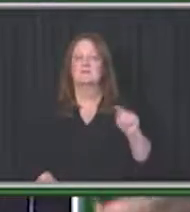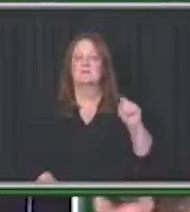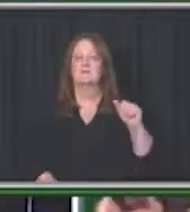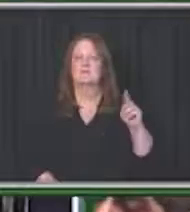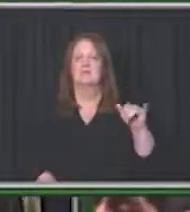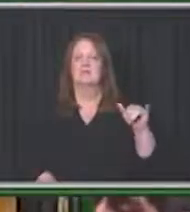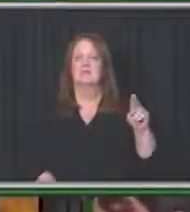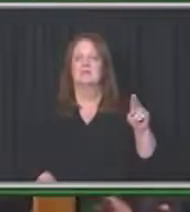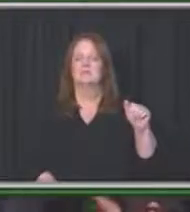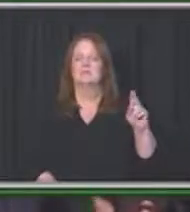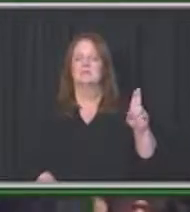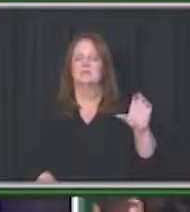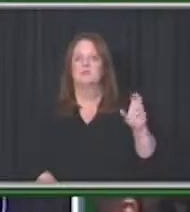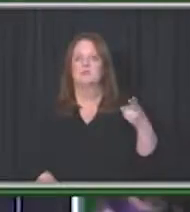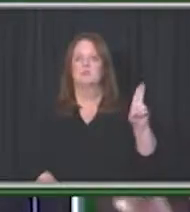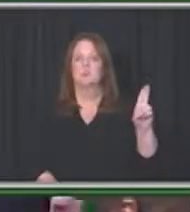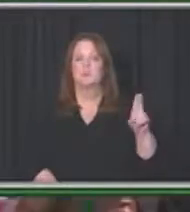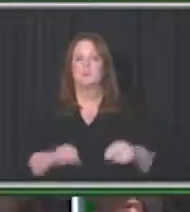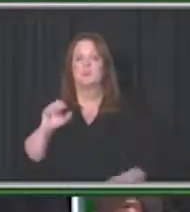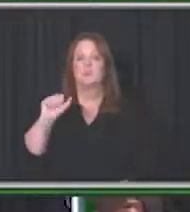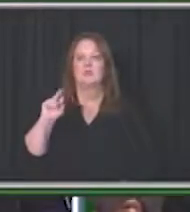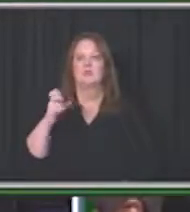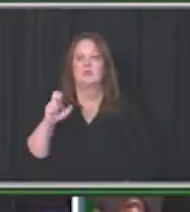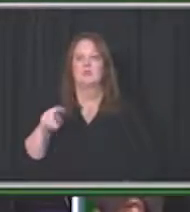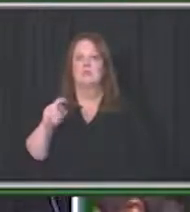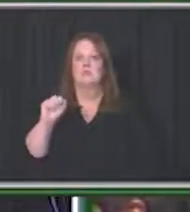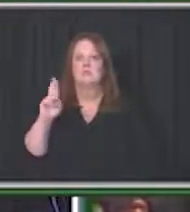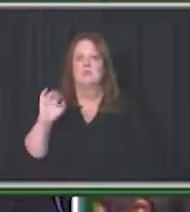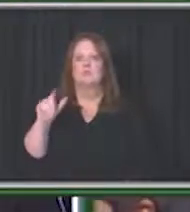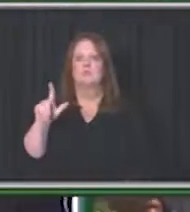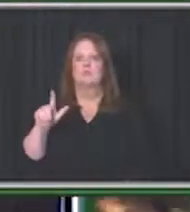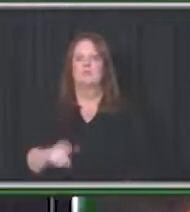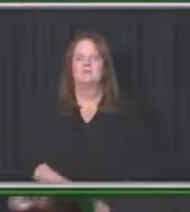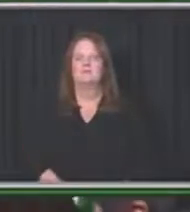Takyan Annie Chu. Anagel Sunika.